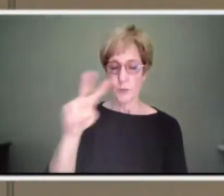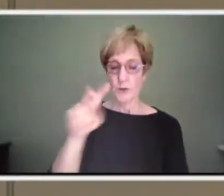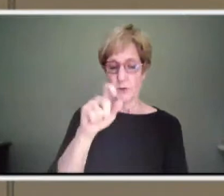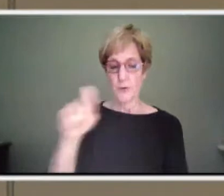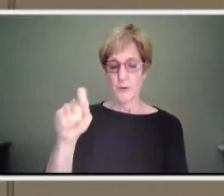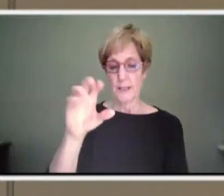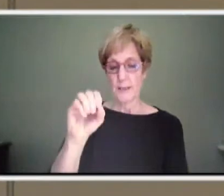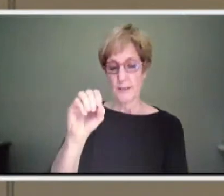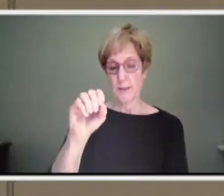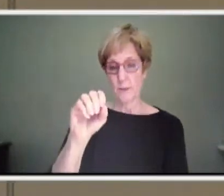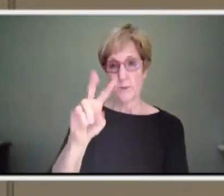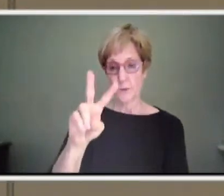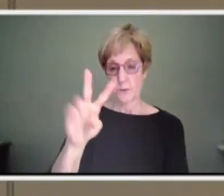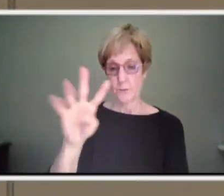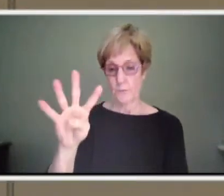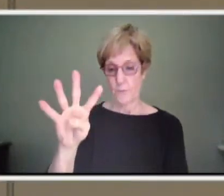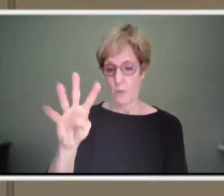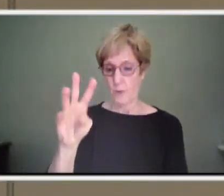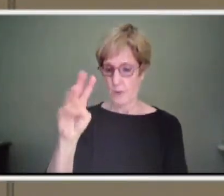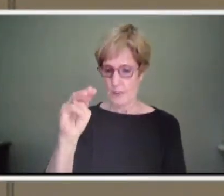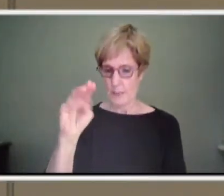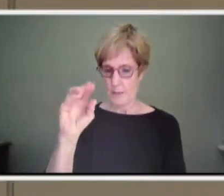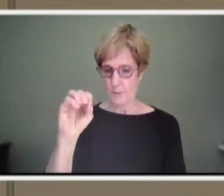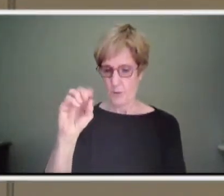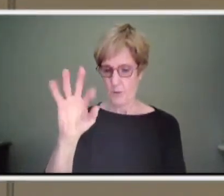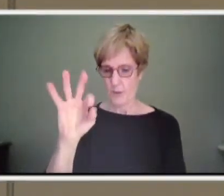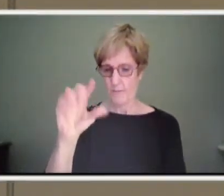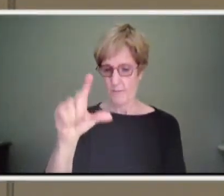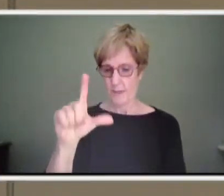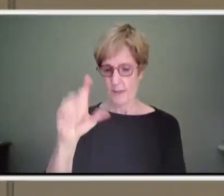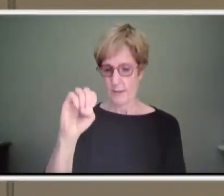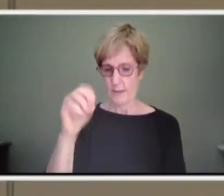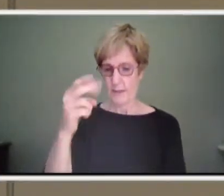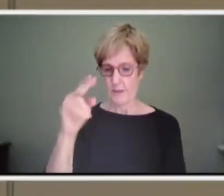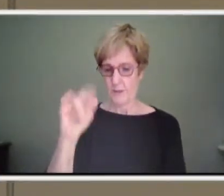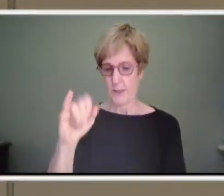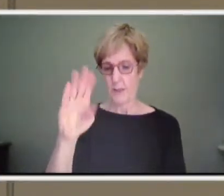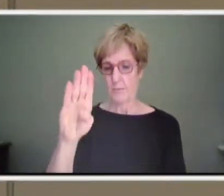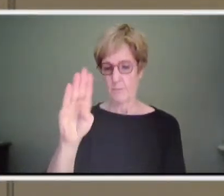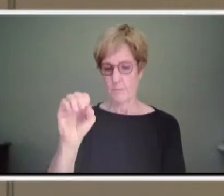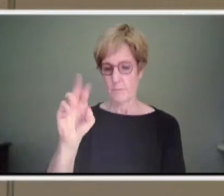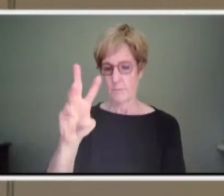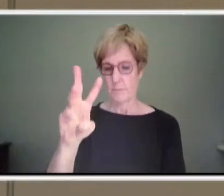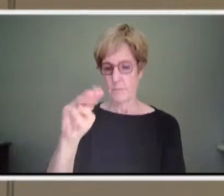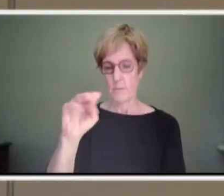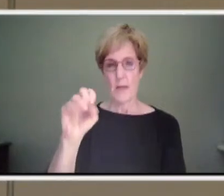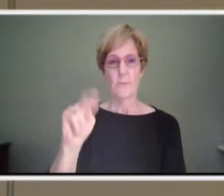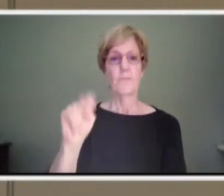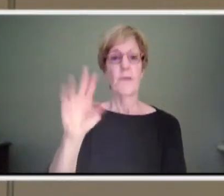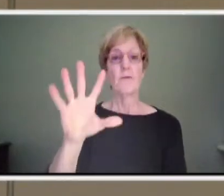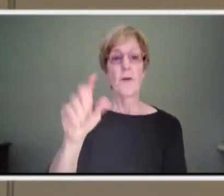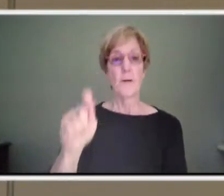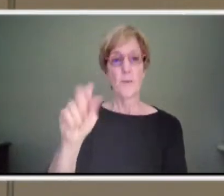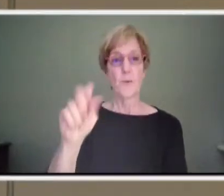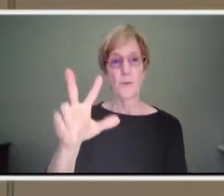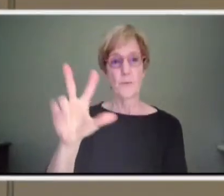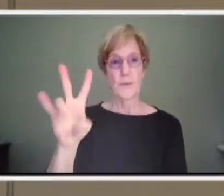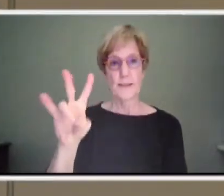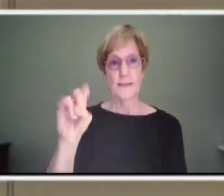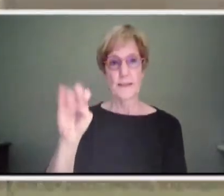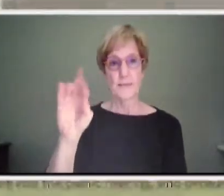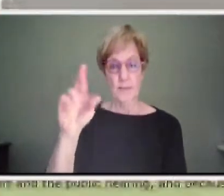2022-024 by Moflehi Bowman LLC for approximately 5.37 acres located on the